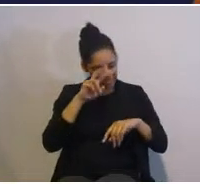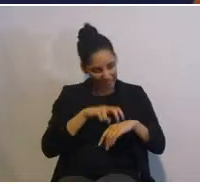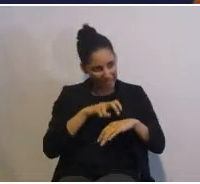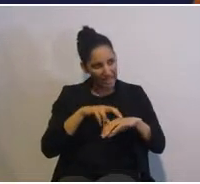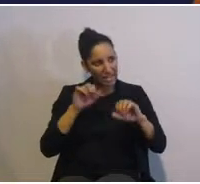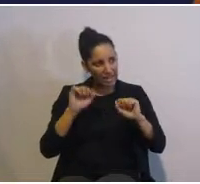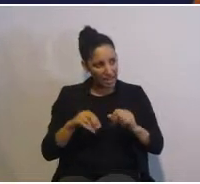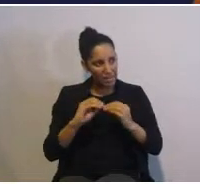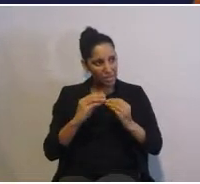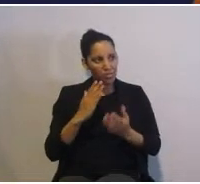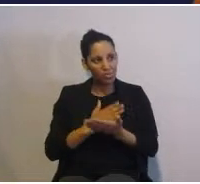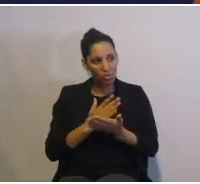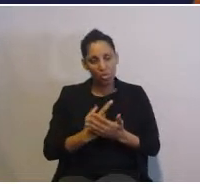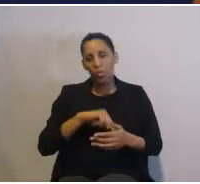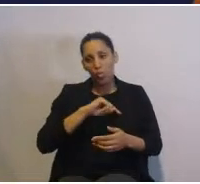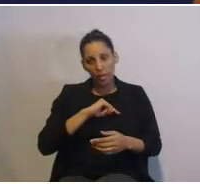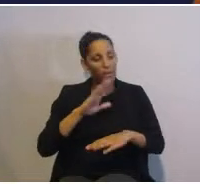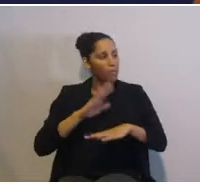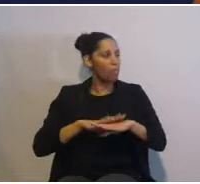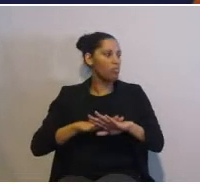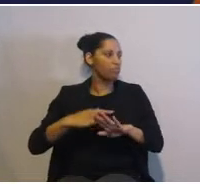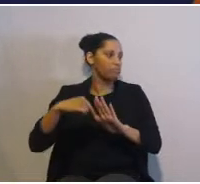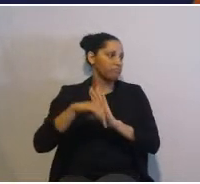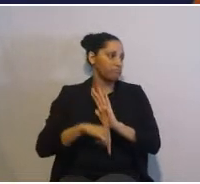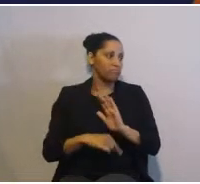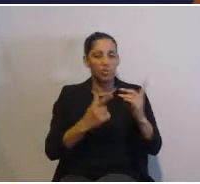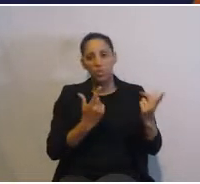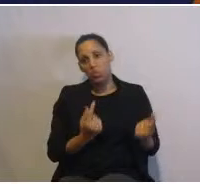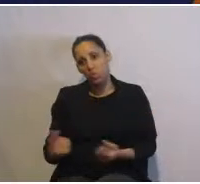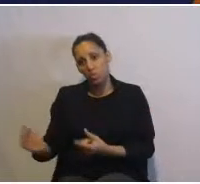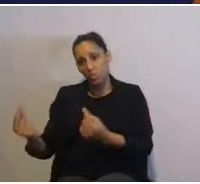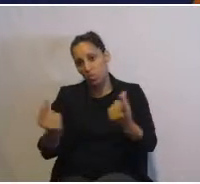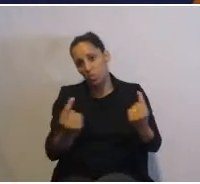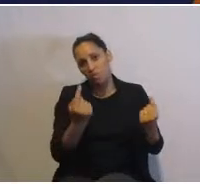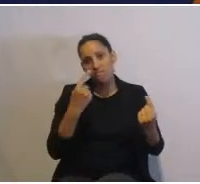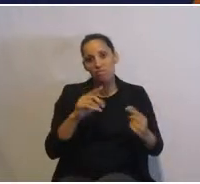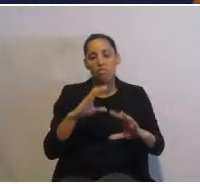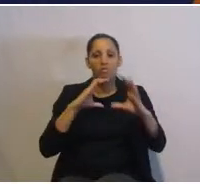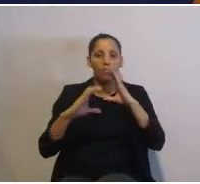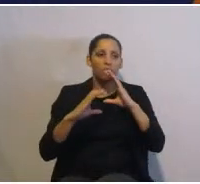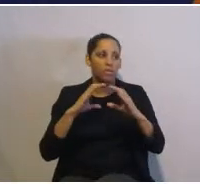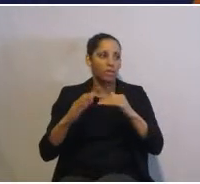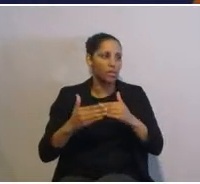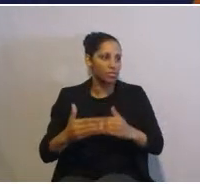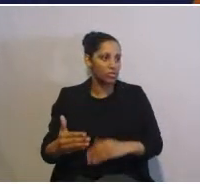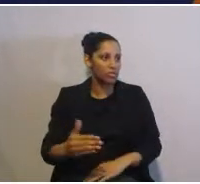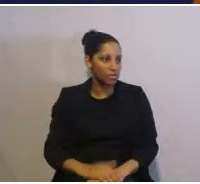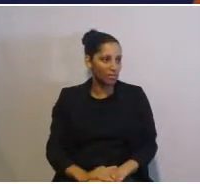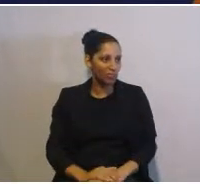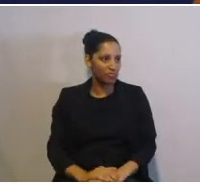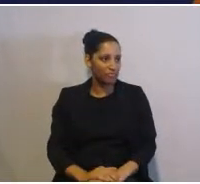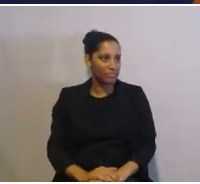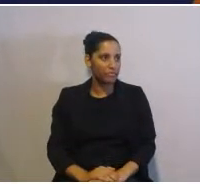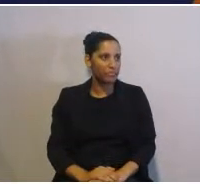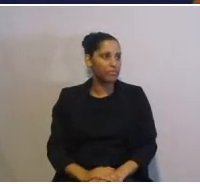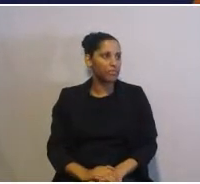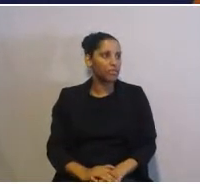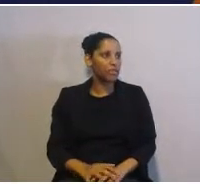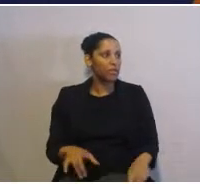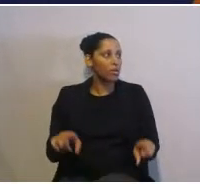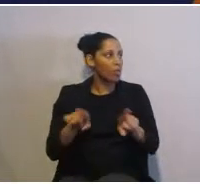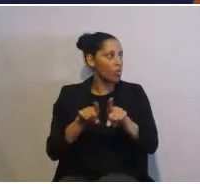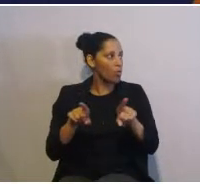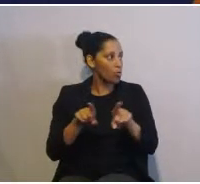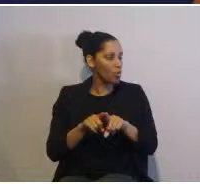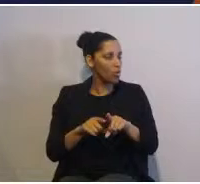make sure that we are more thorough as far as further communication is concerned. And then I'm just going to